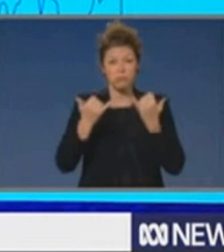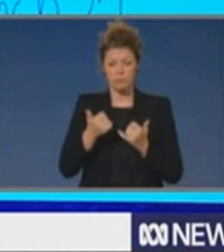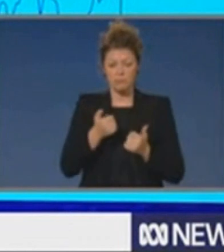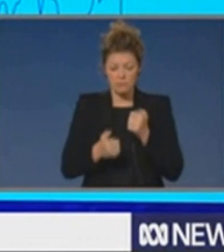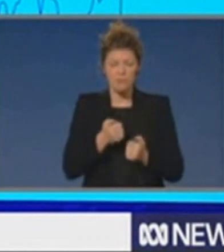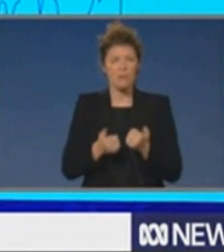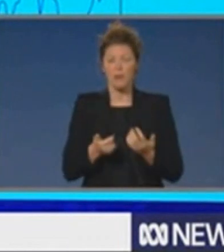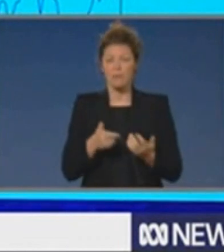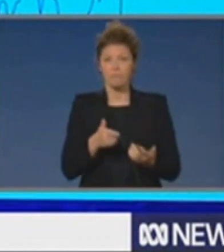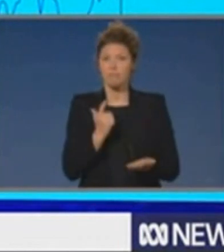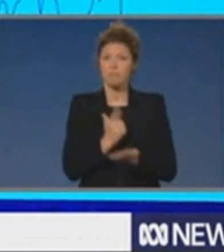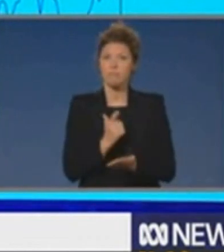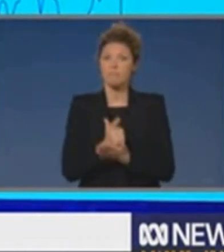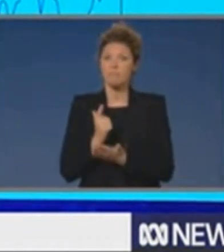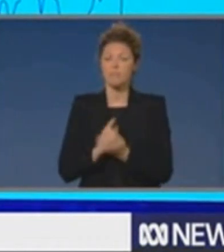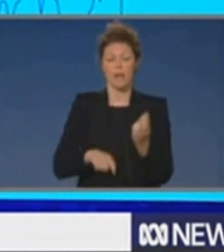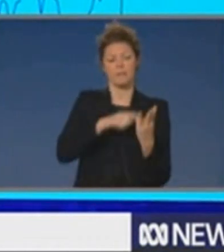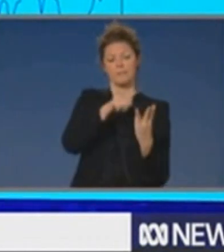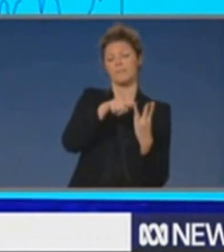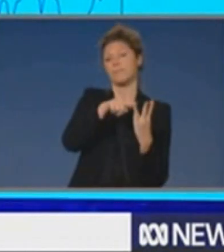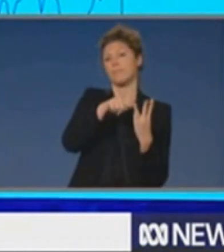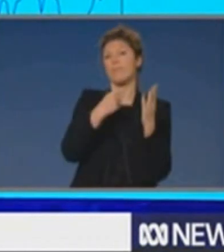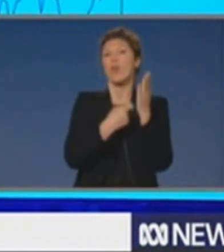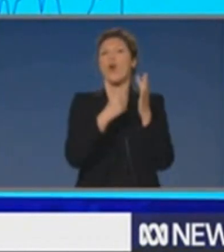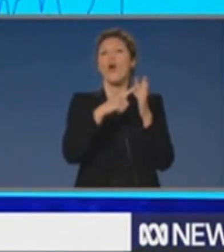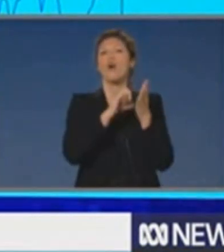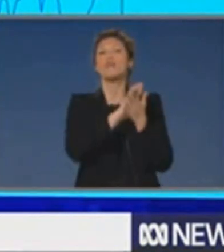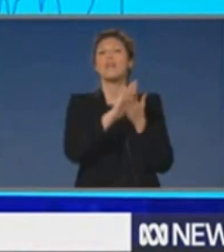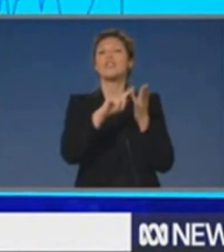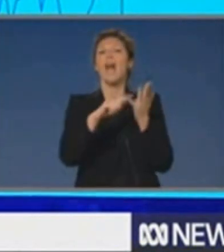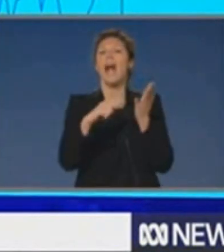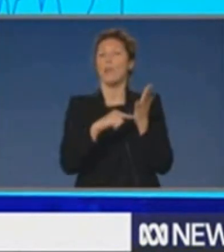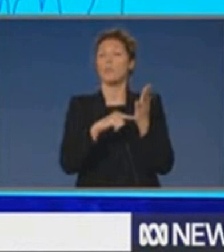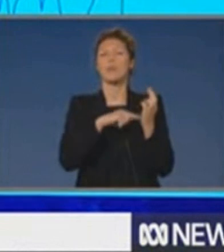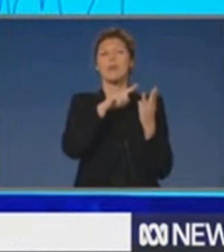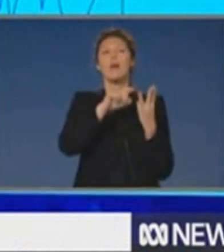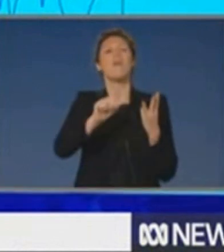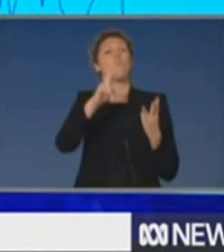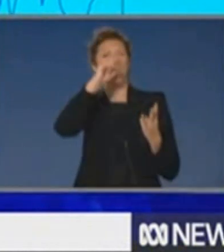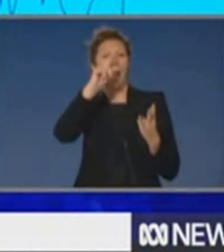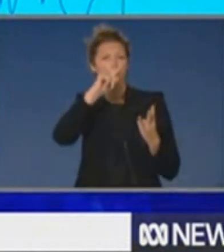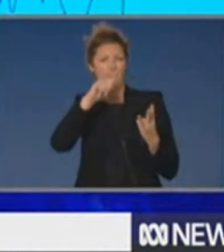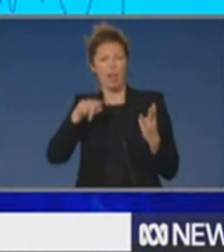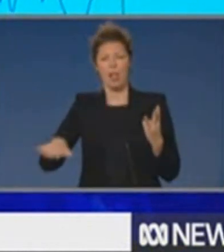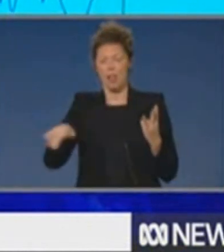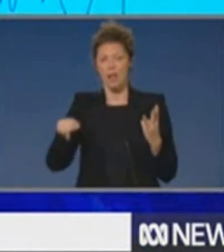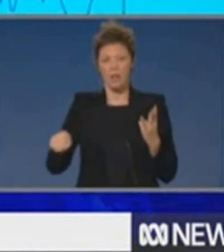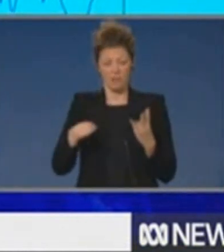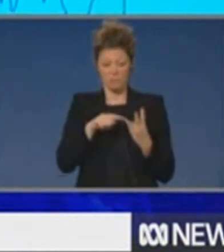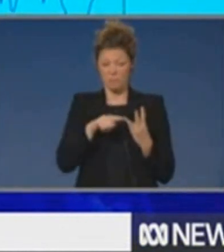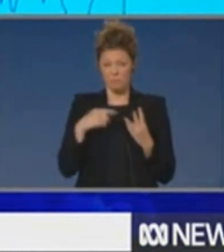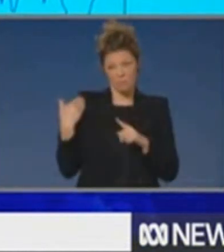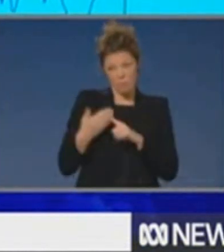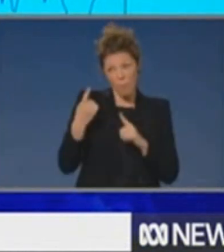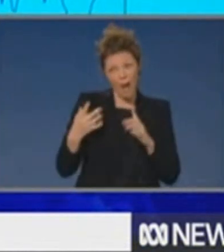young people with Reach Out. And I'm really pleased to see and to be able to affirm what Reach Out has just done in this last